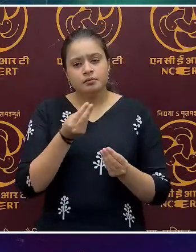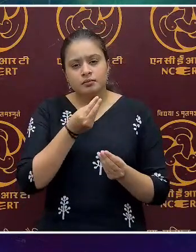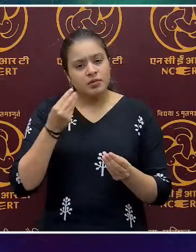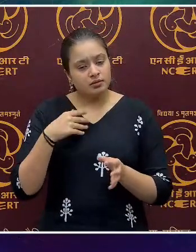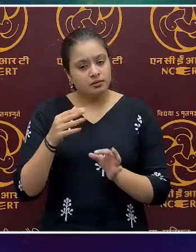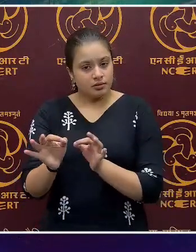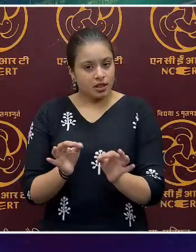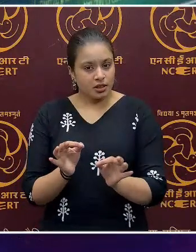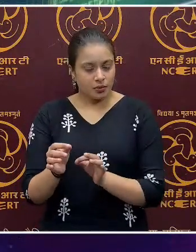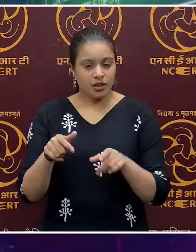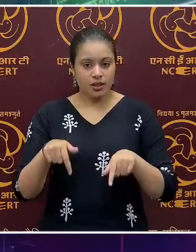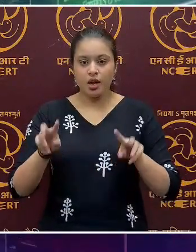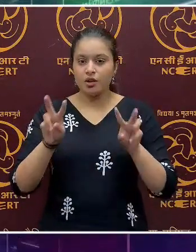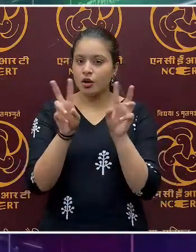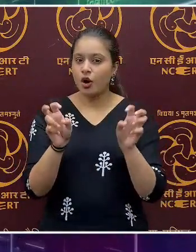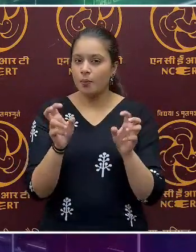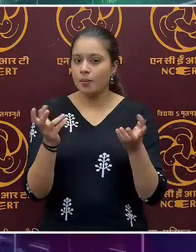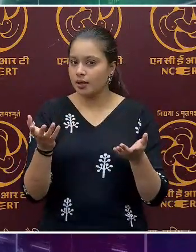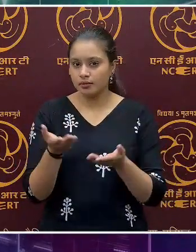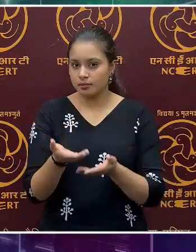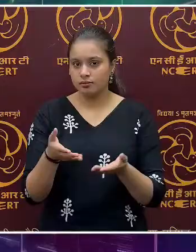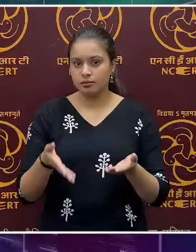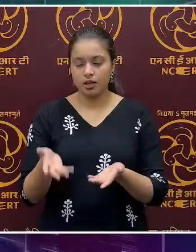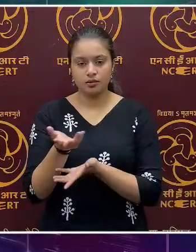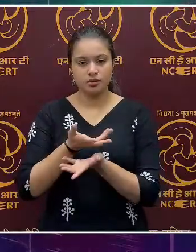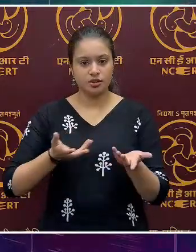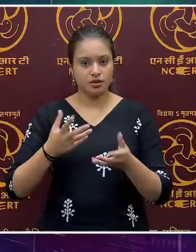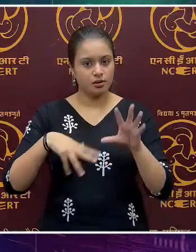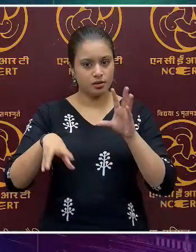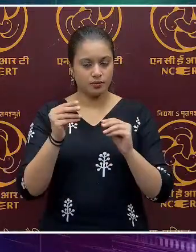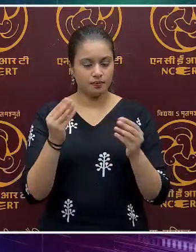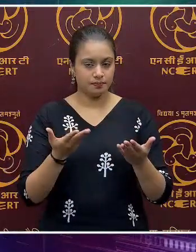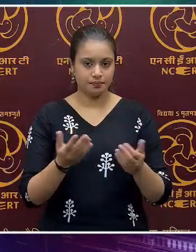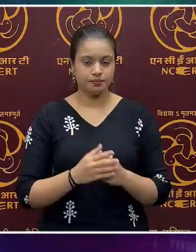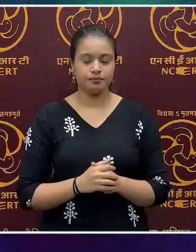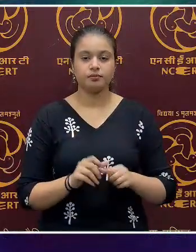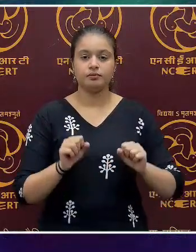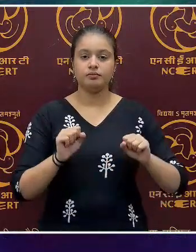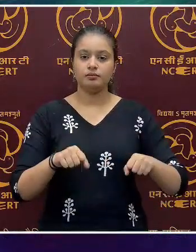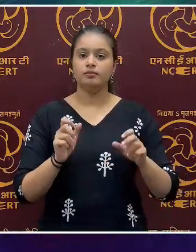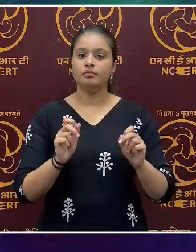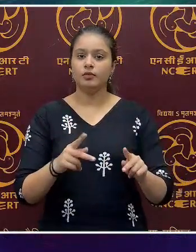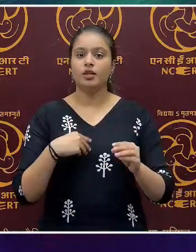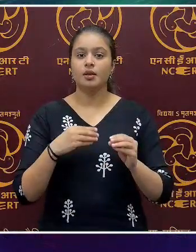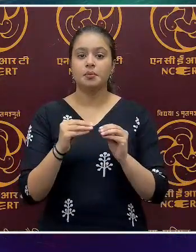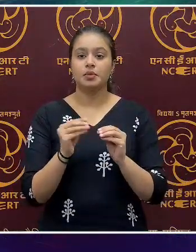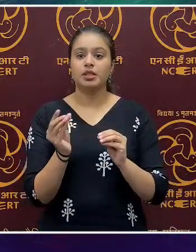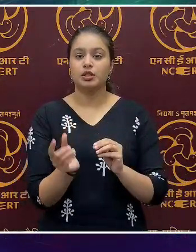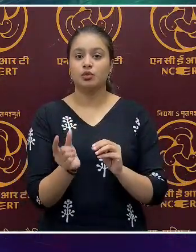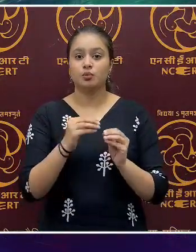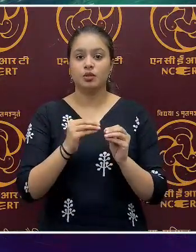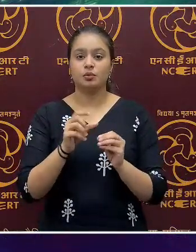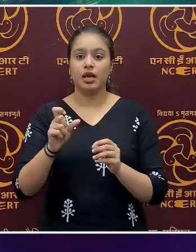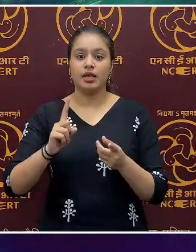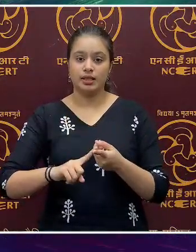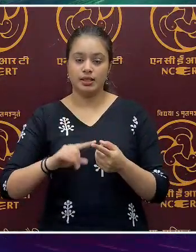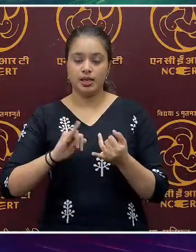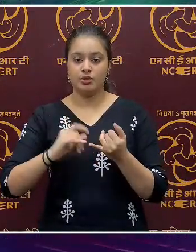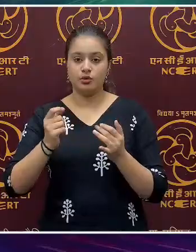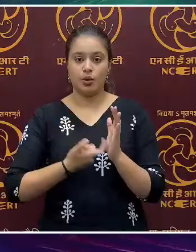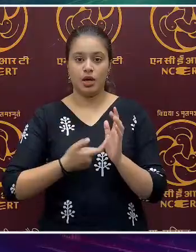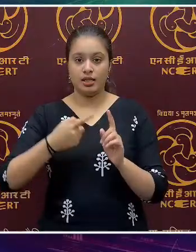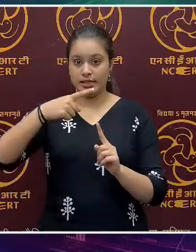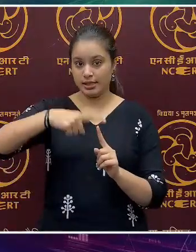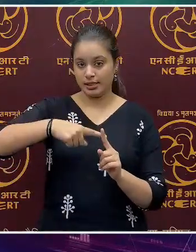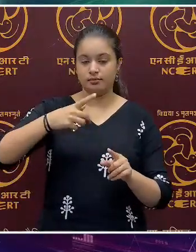about our topic, what we are going to discuss today? So today we will discuss the bubble sort. So bubble sort is basically a sorting